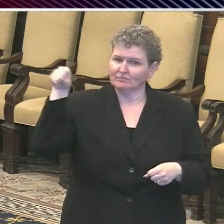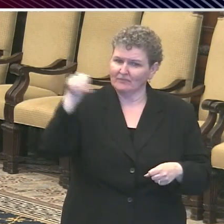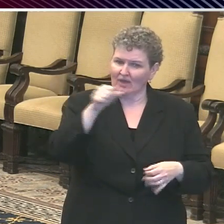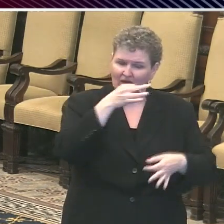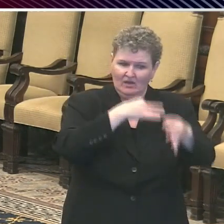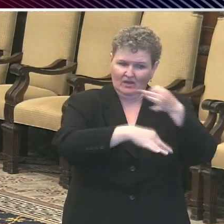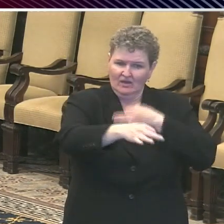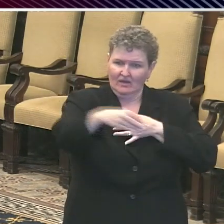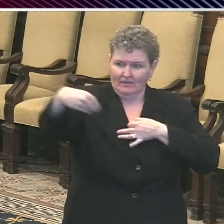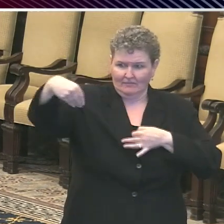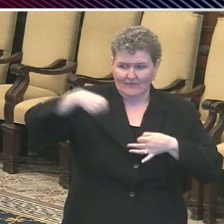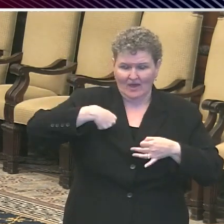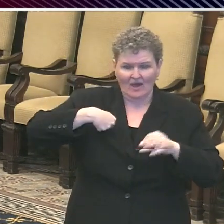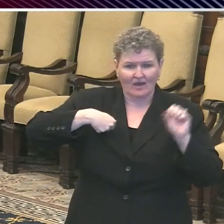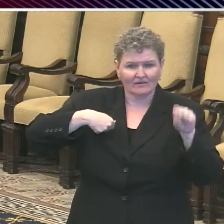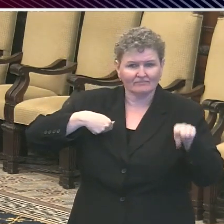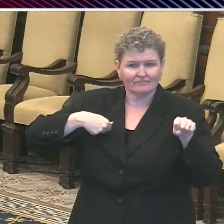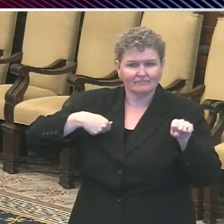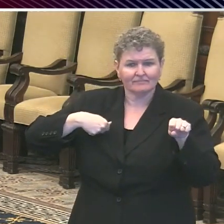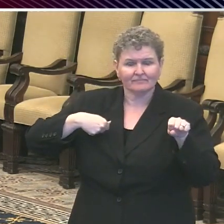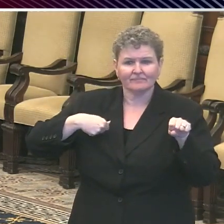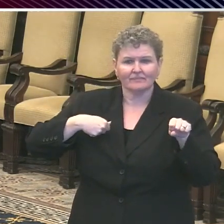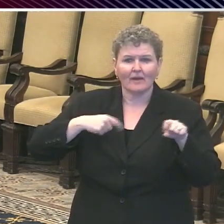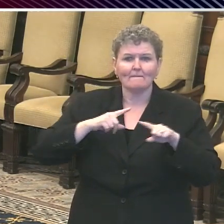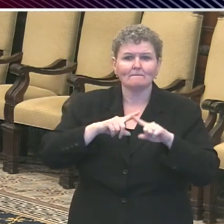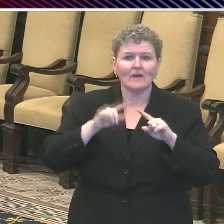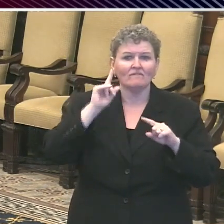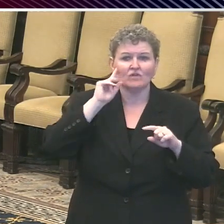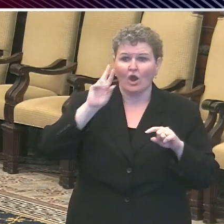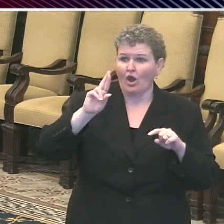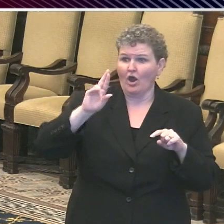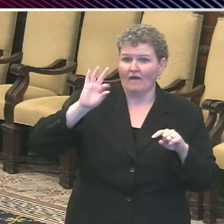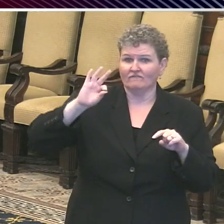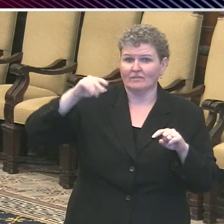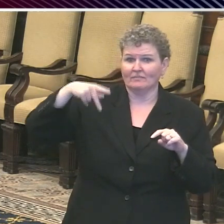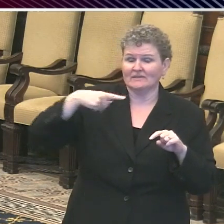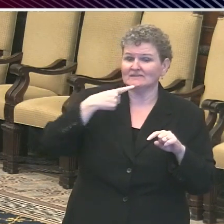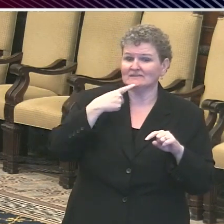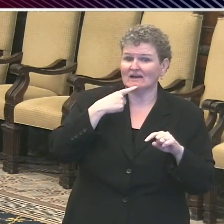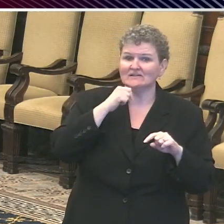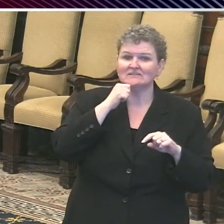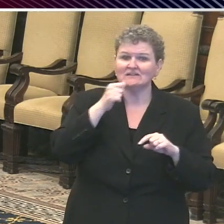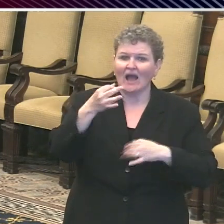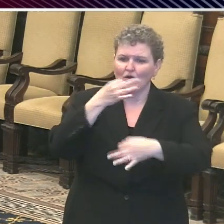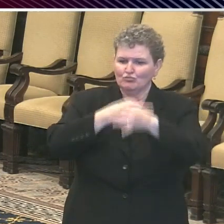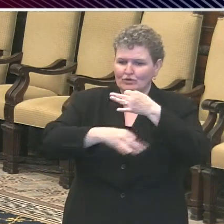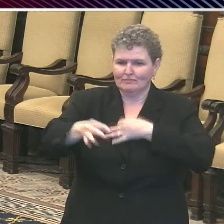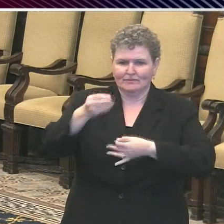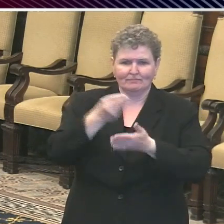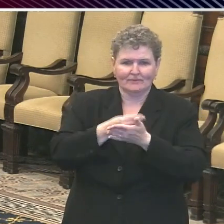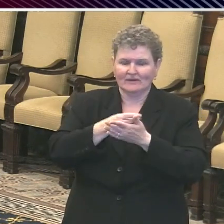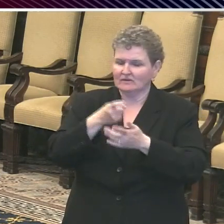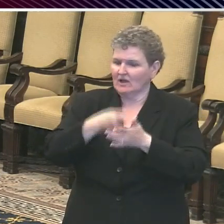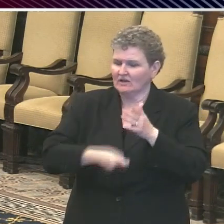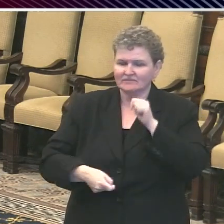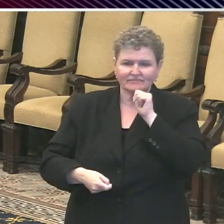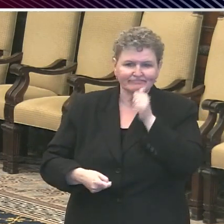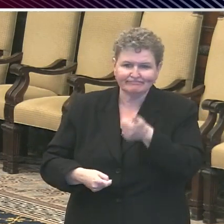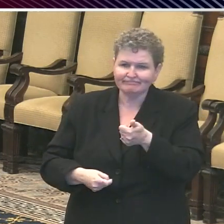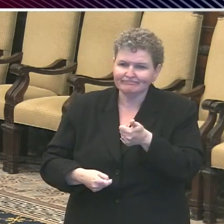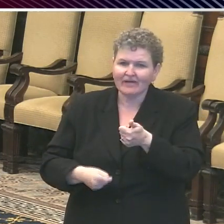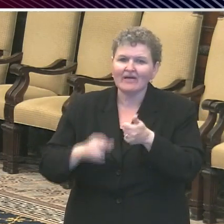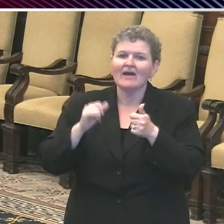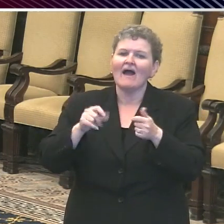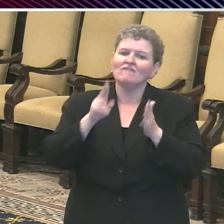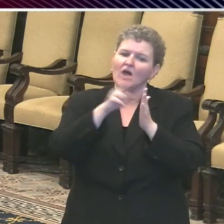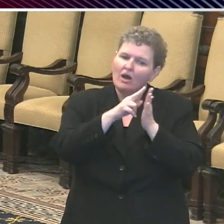billing. However, the RFP does say if there are unreimbursed costs after that billing, then this is what this funding is eligible for. And the RFP